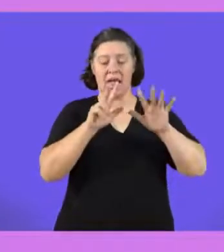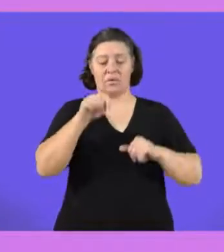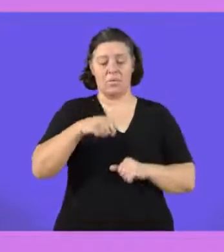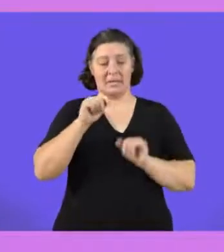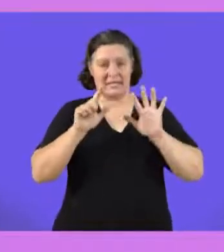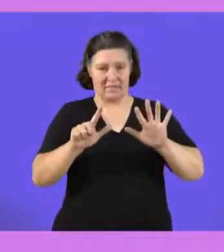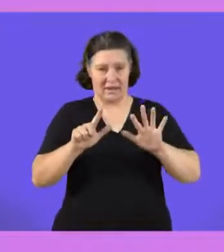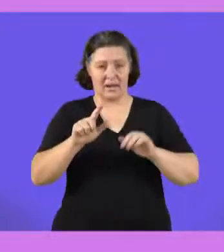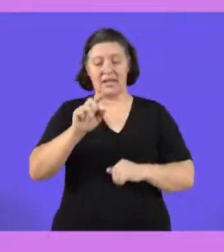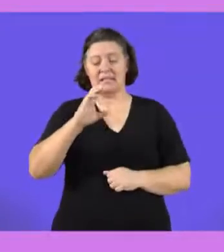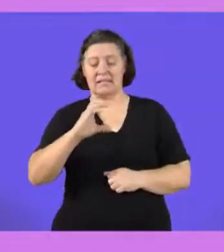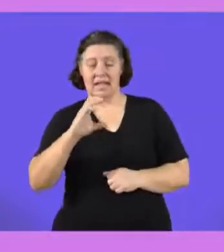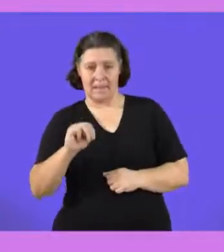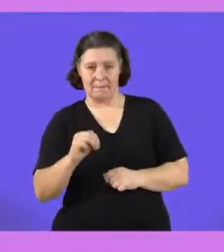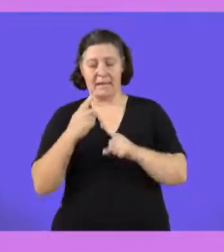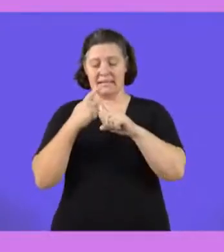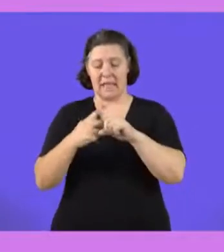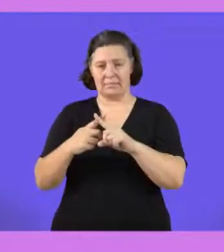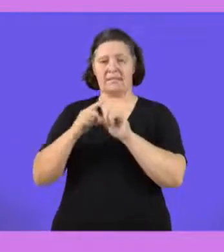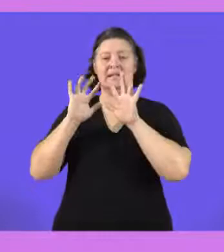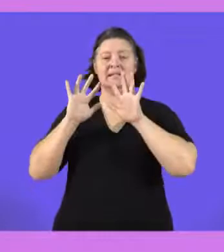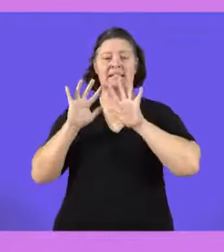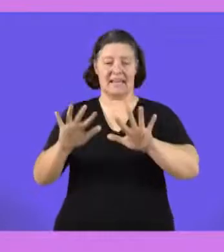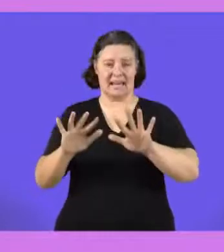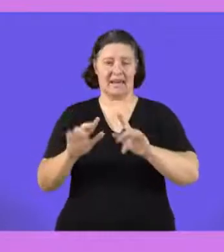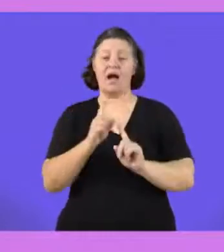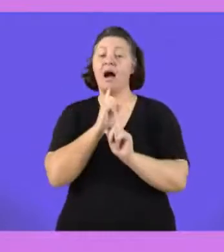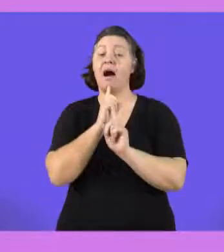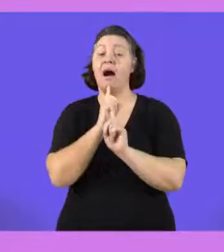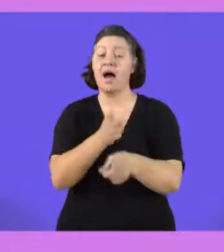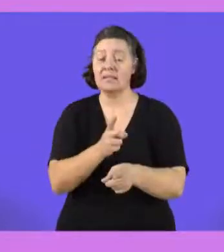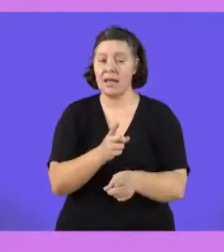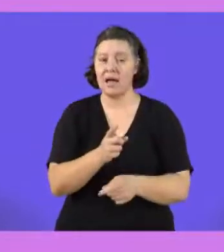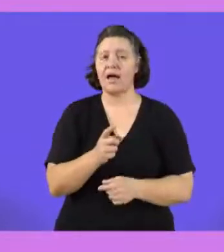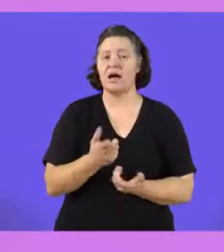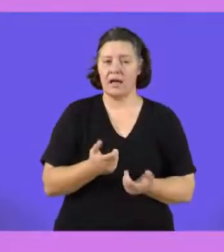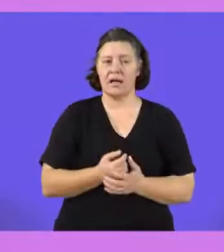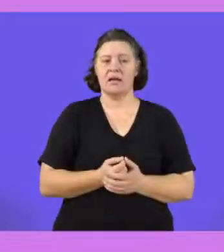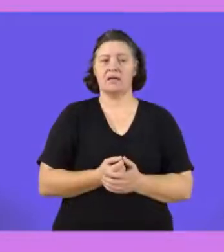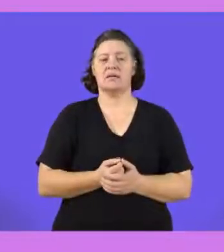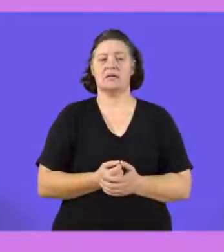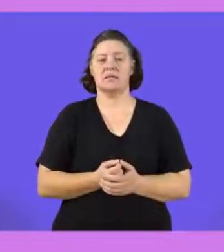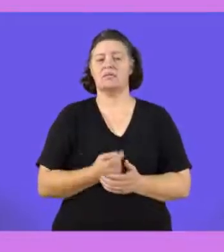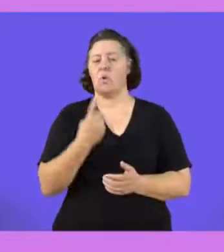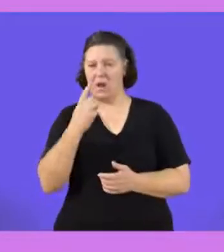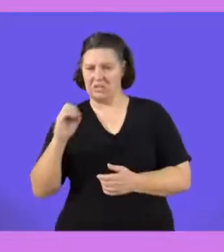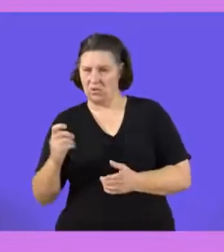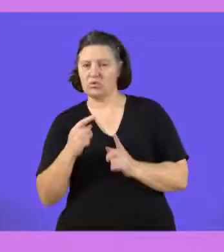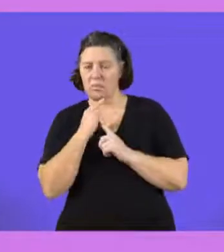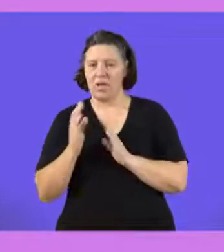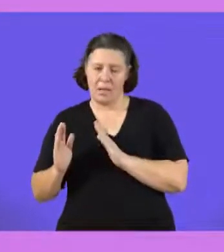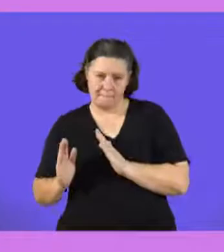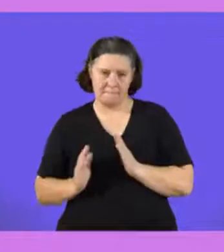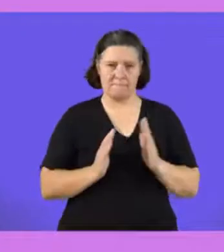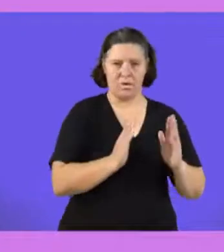say 8,7 centimeters multiply by 10. So in this case, if you don't have your calculator, there's 1 0 there.